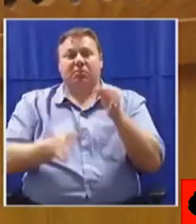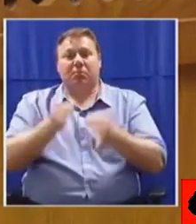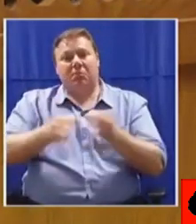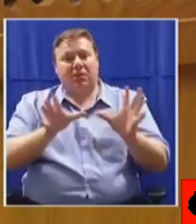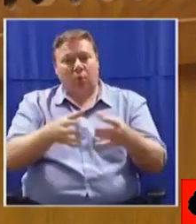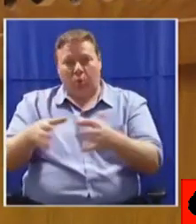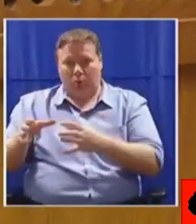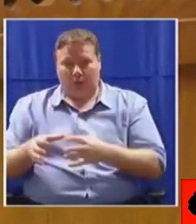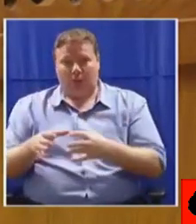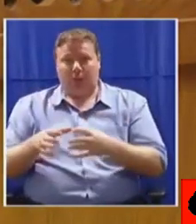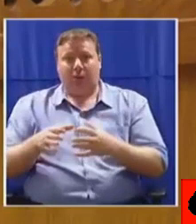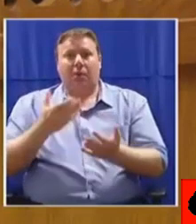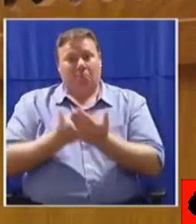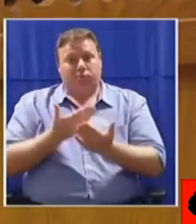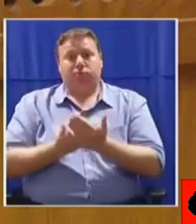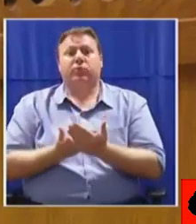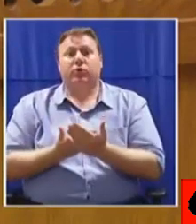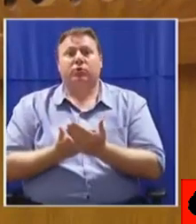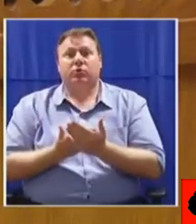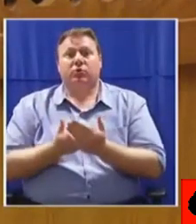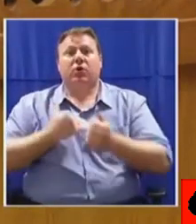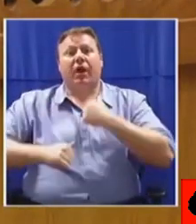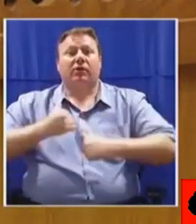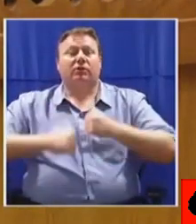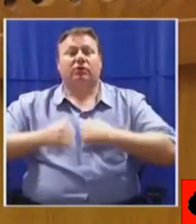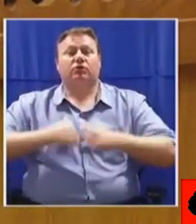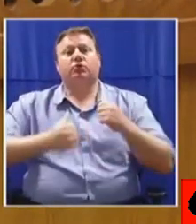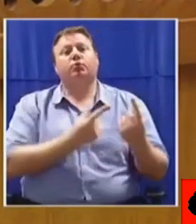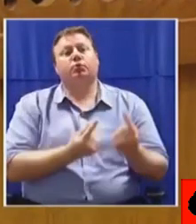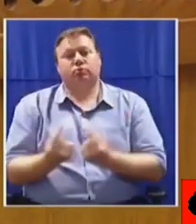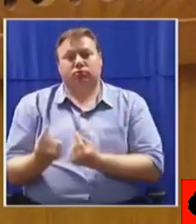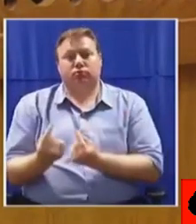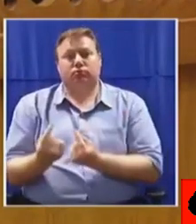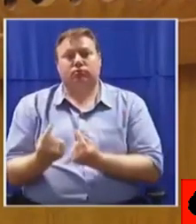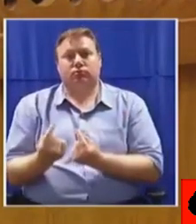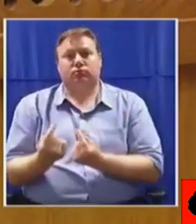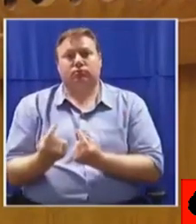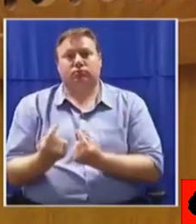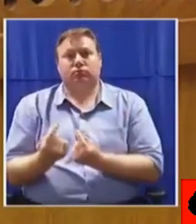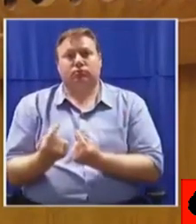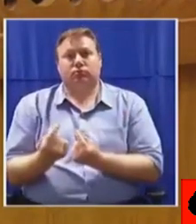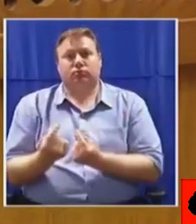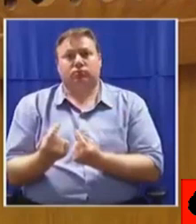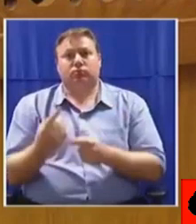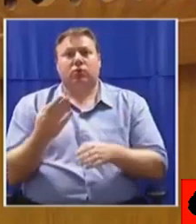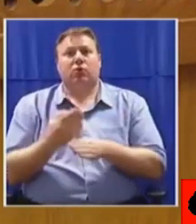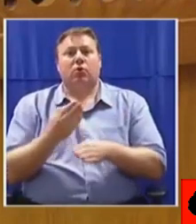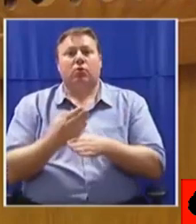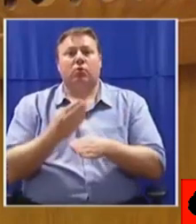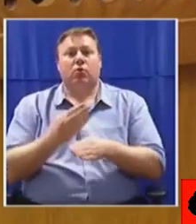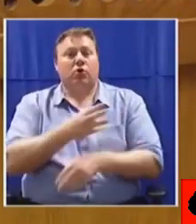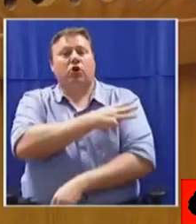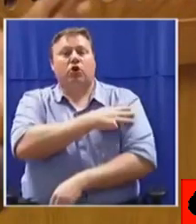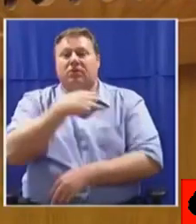here have been able to take action and work with our security